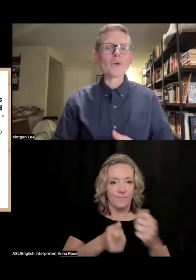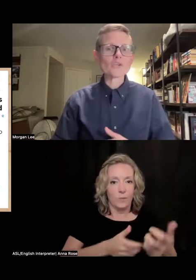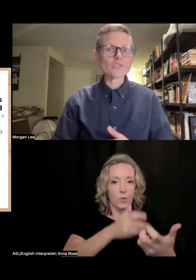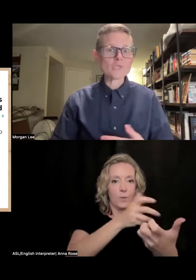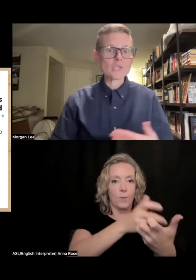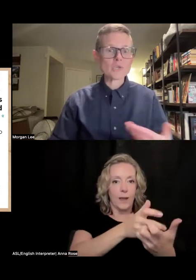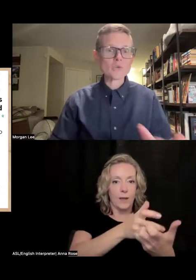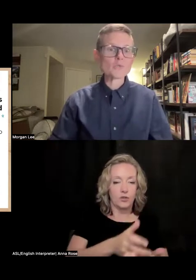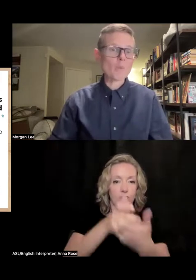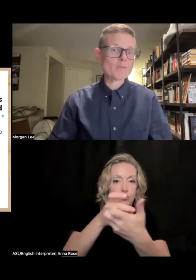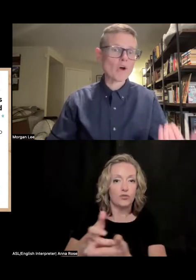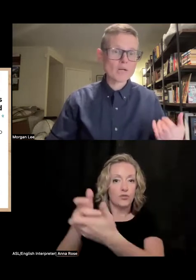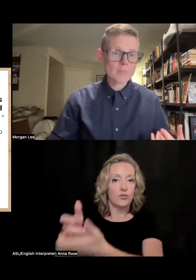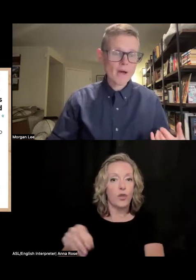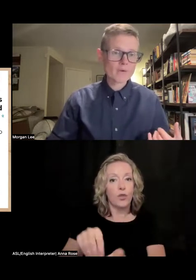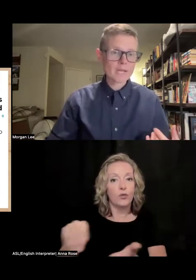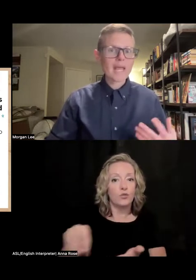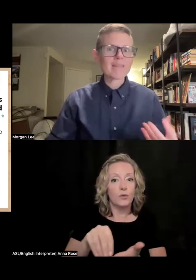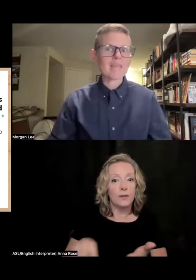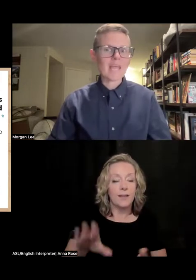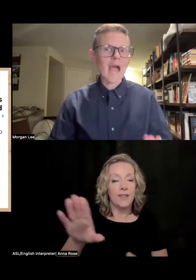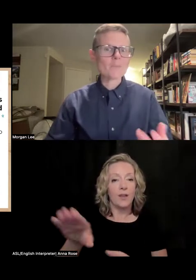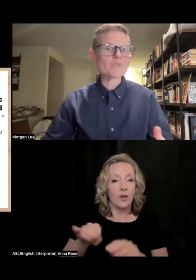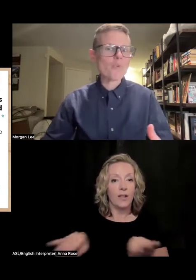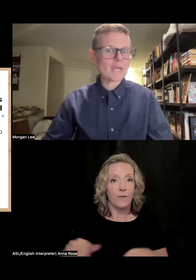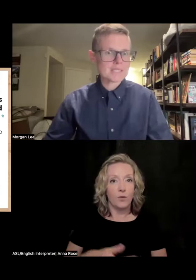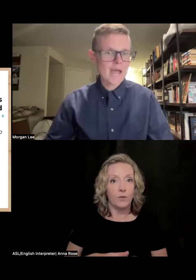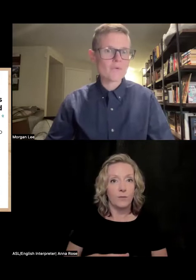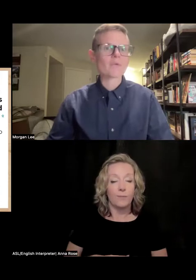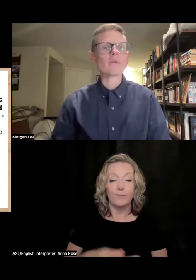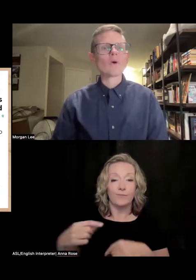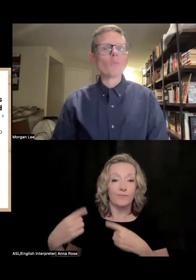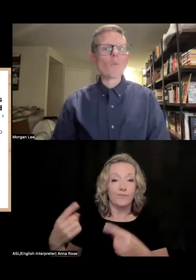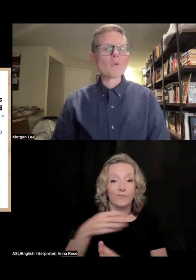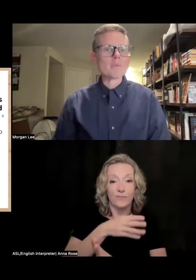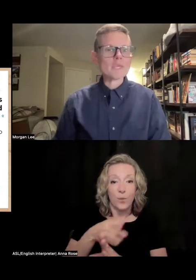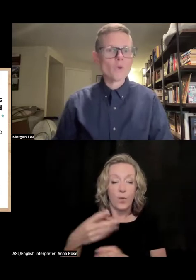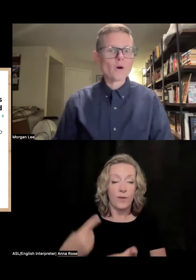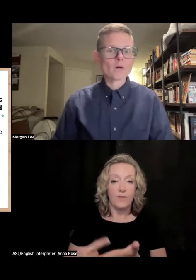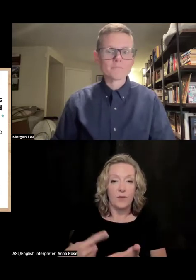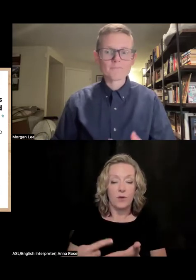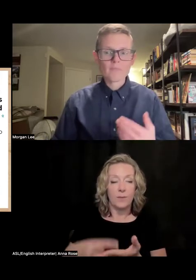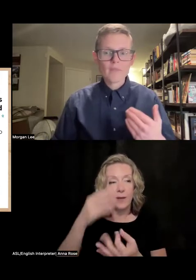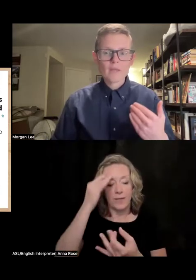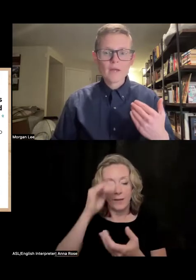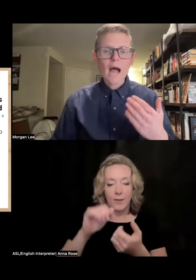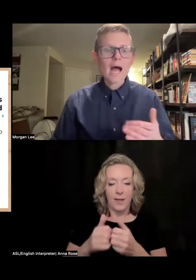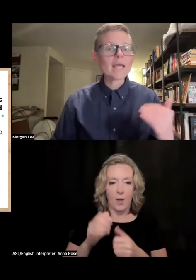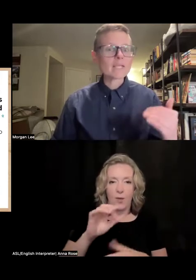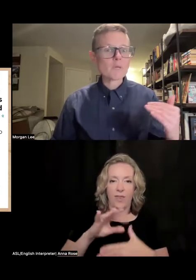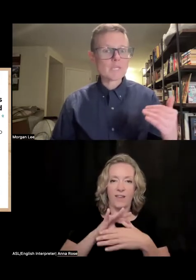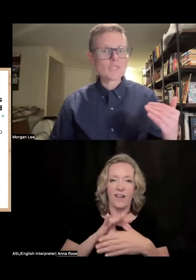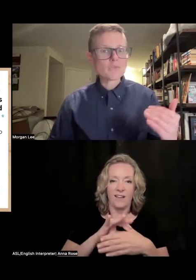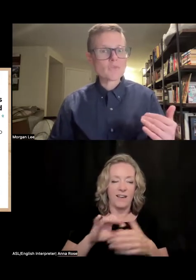I encourage you to use what we've talked about and think, how would you break it down? What would be your